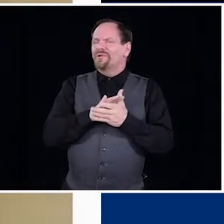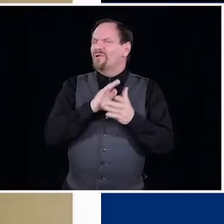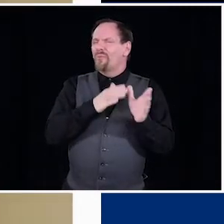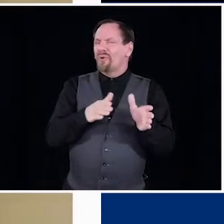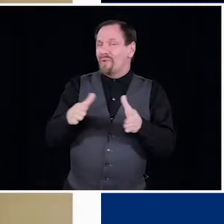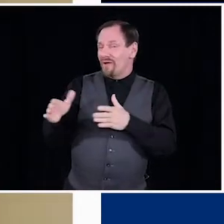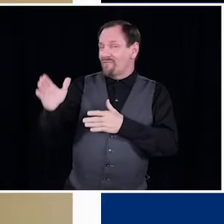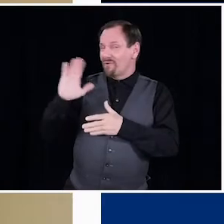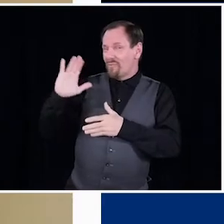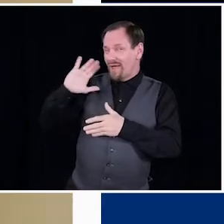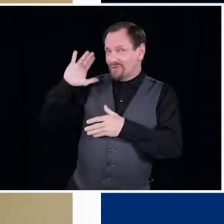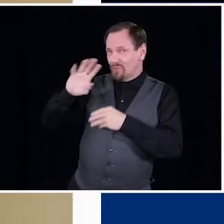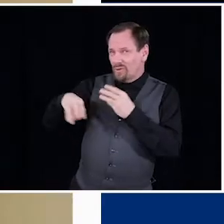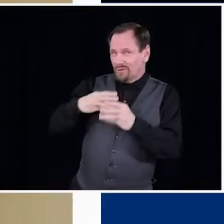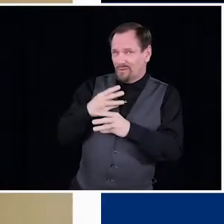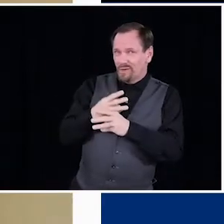come.